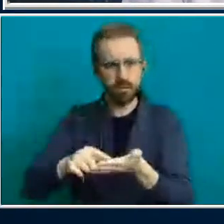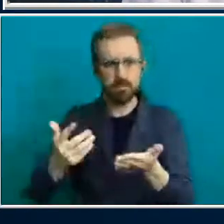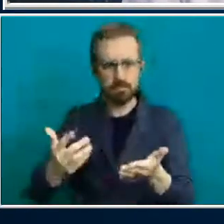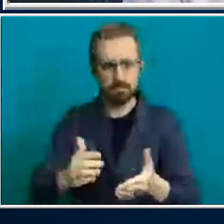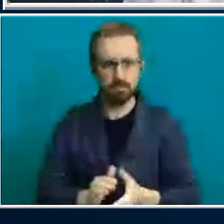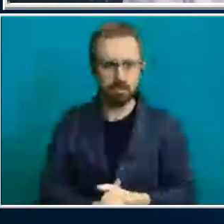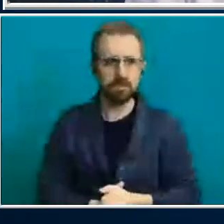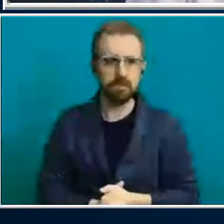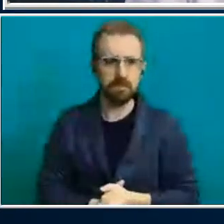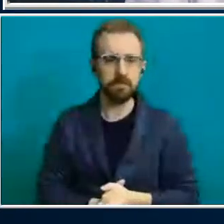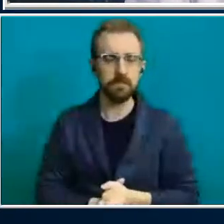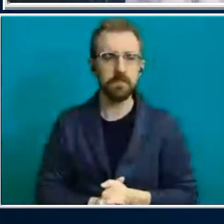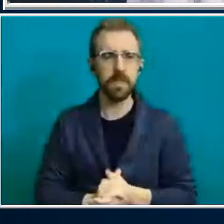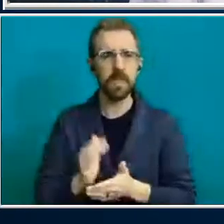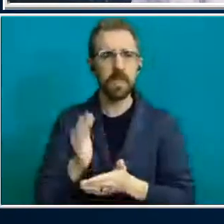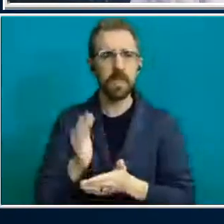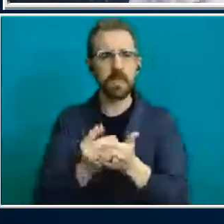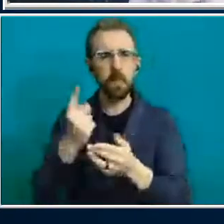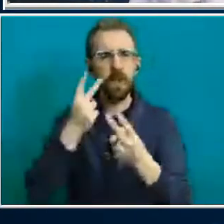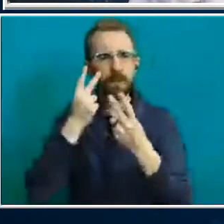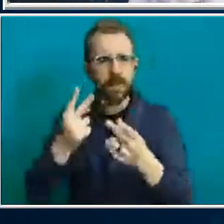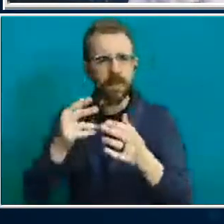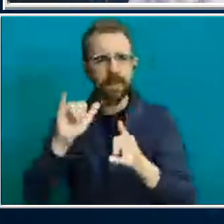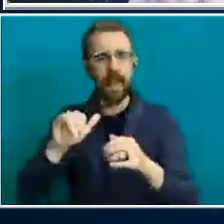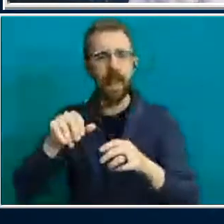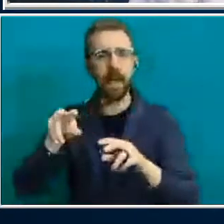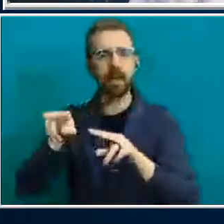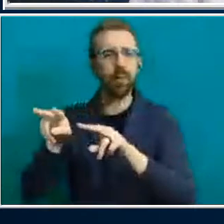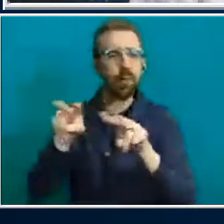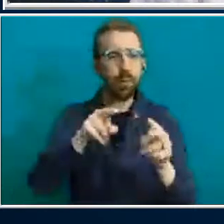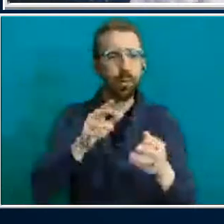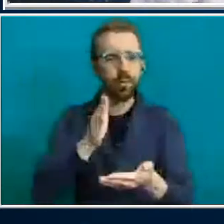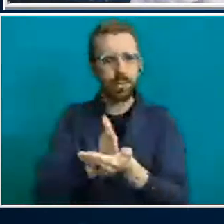If someone visits that tour stop, what should they expect, Cesar?